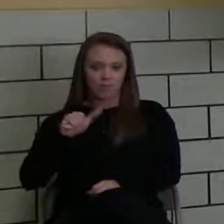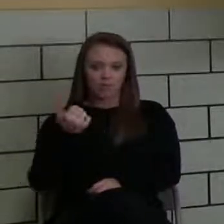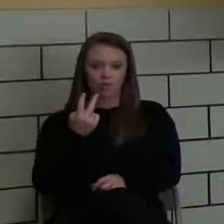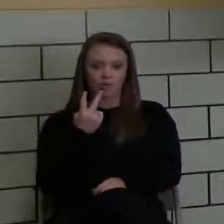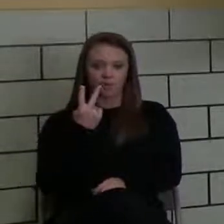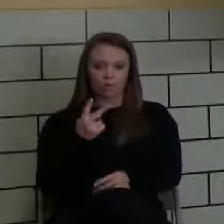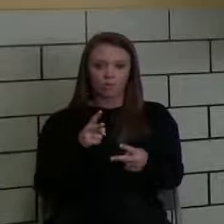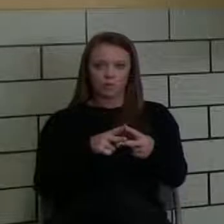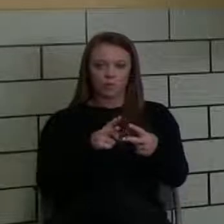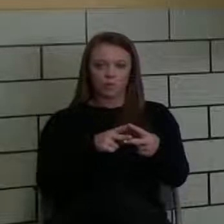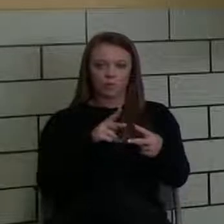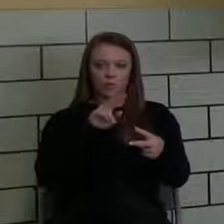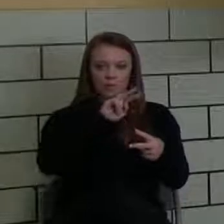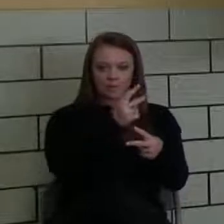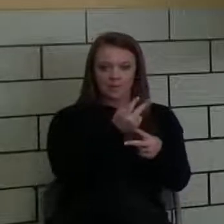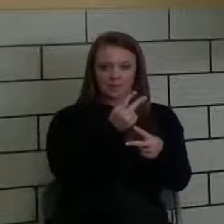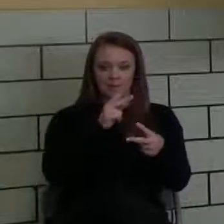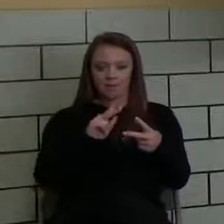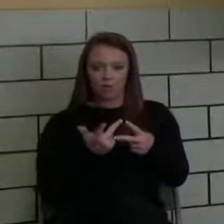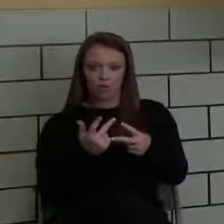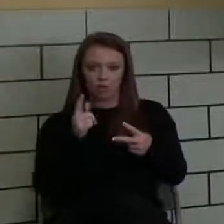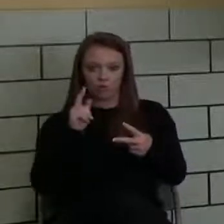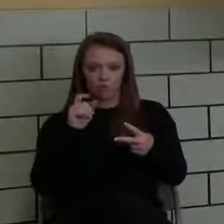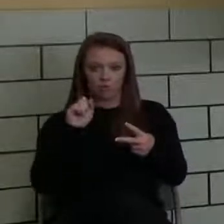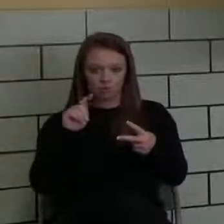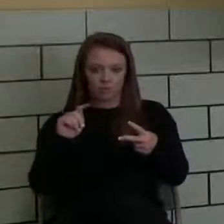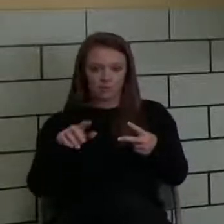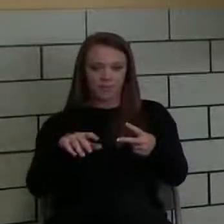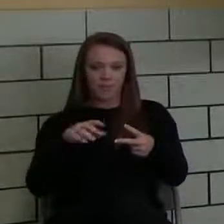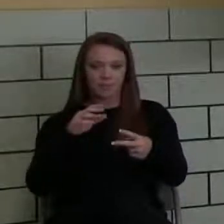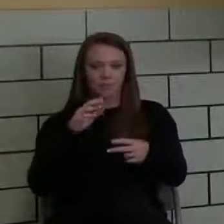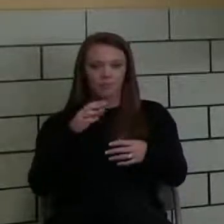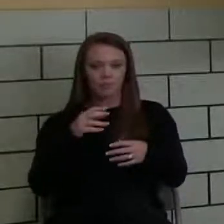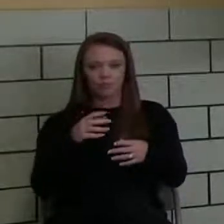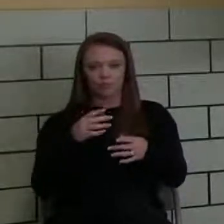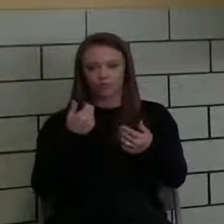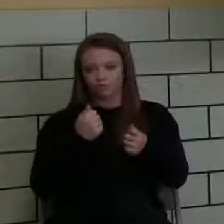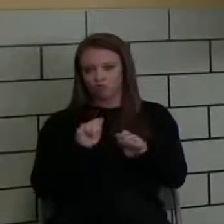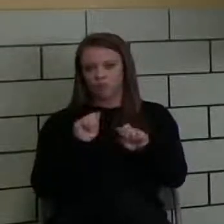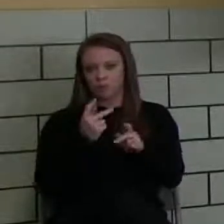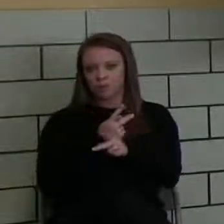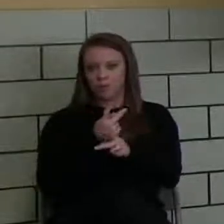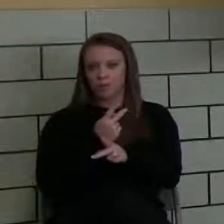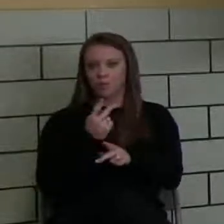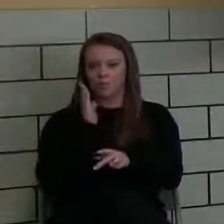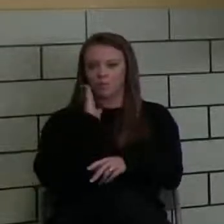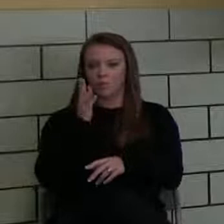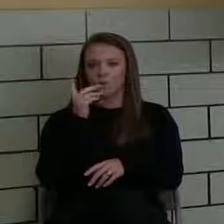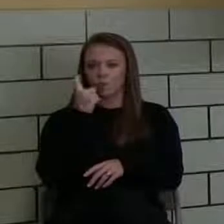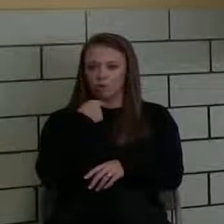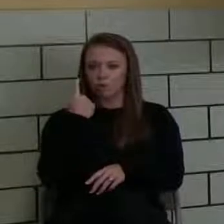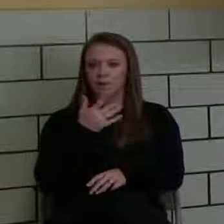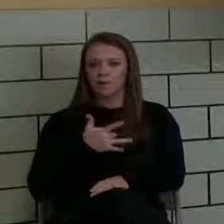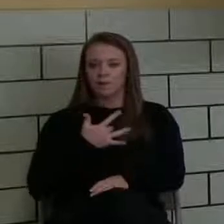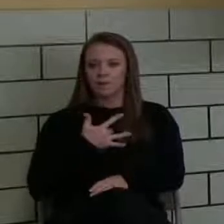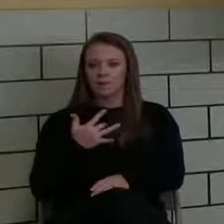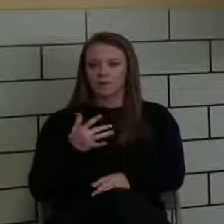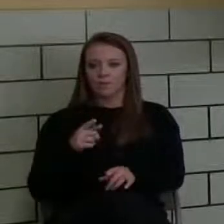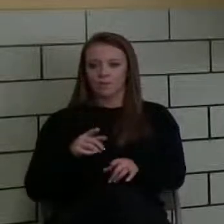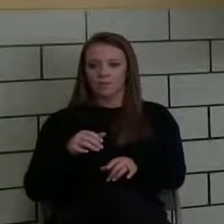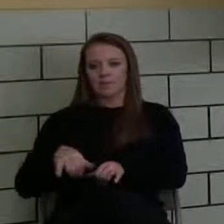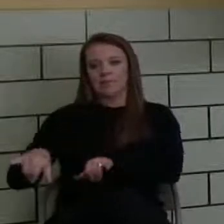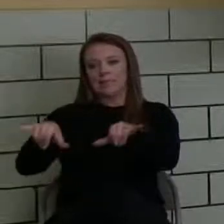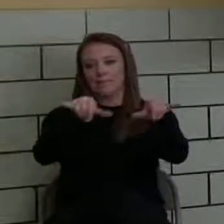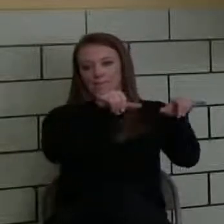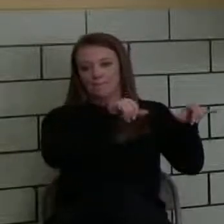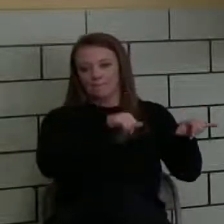3rd, we've been coordinating so they will look and feel the same. There won't be a difference between